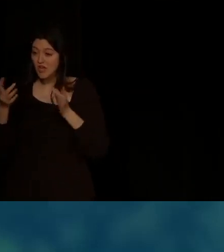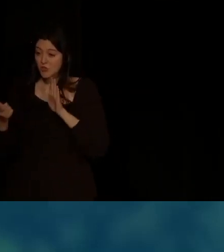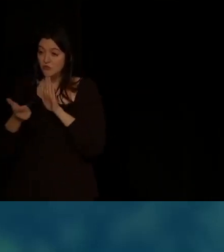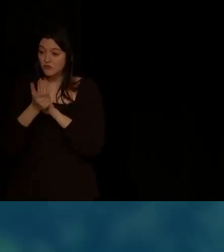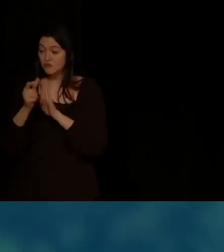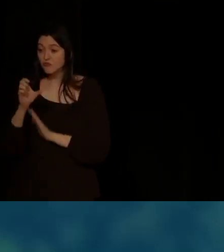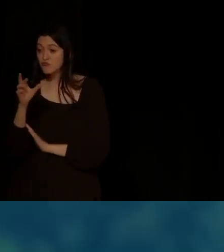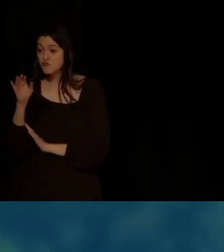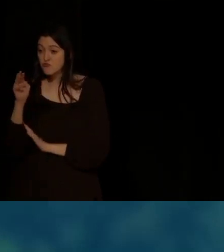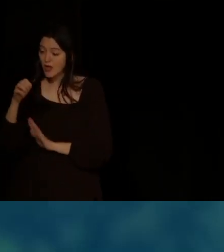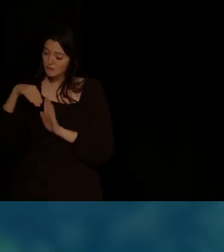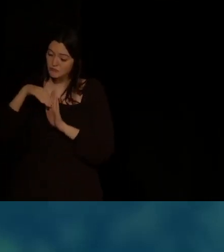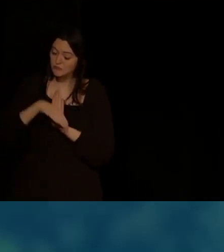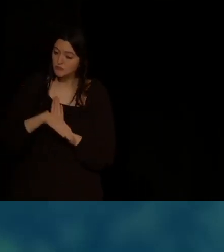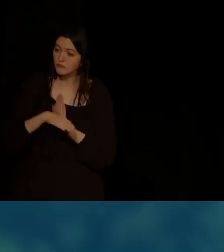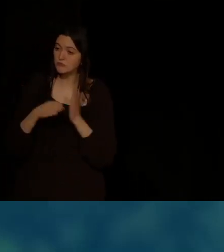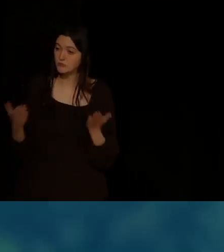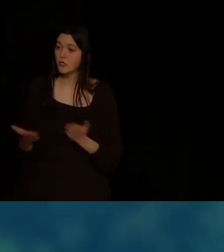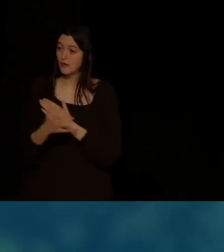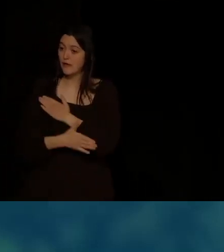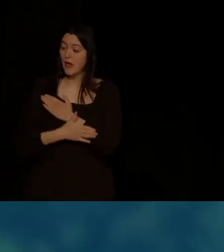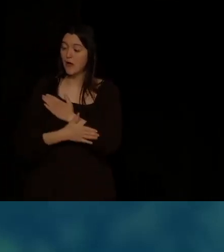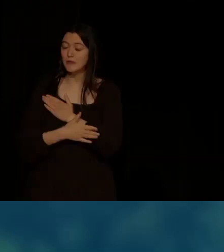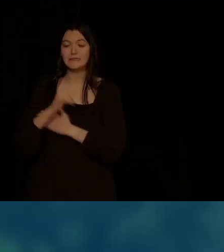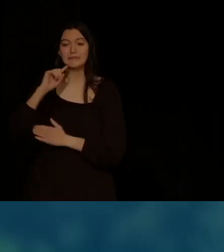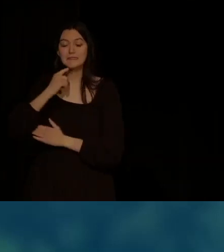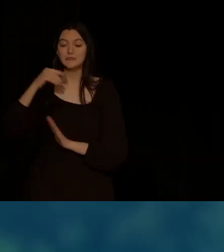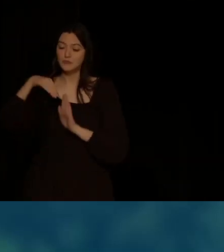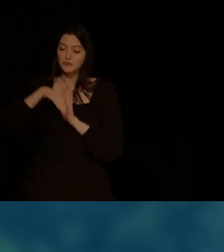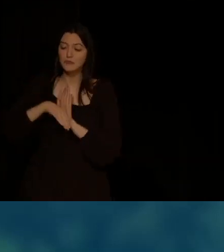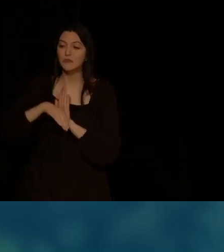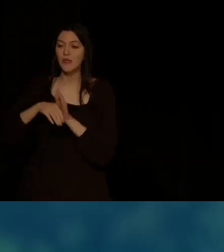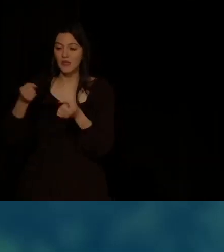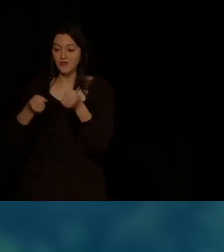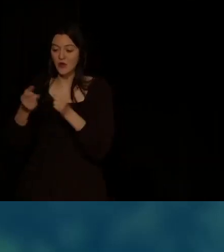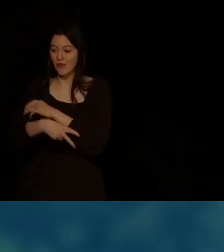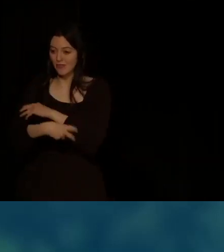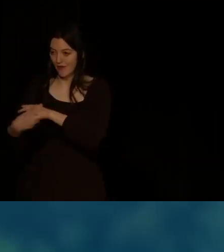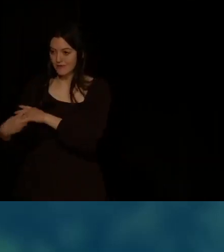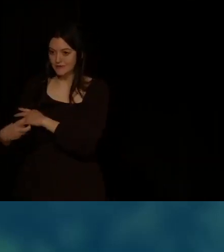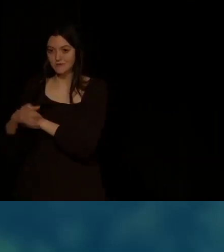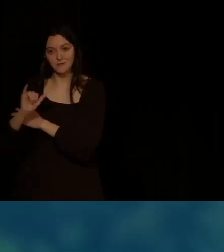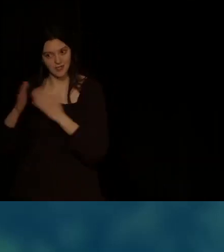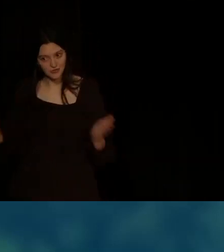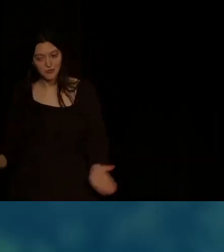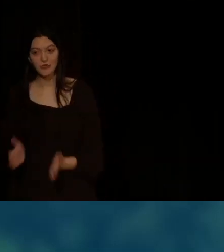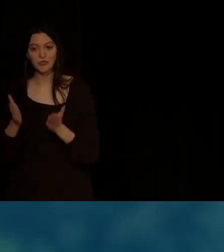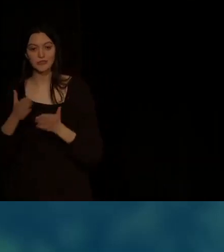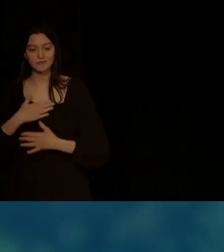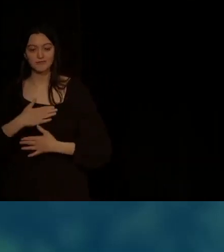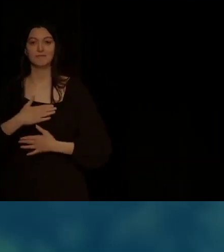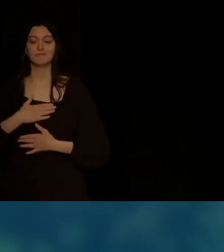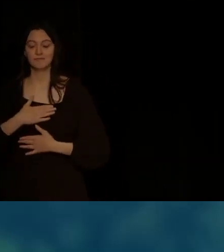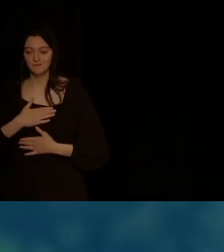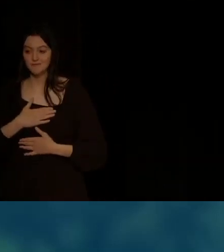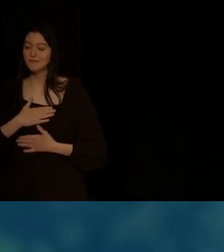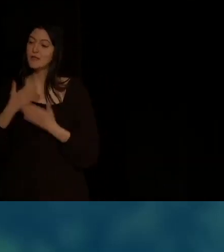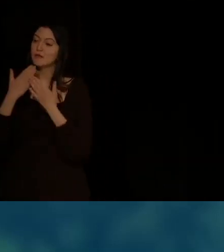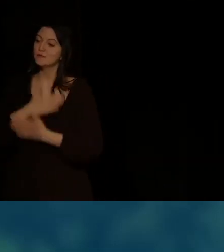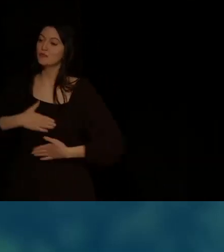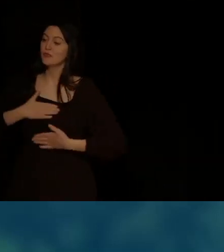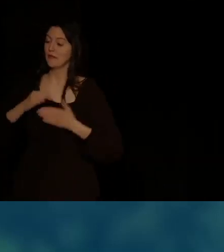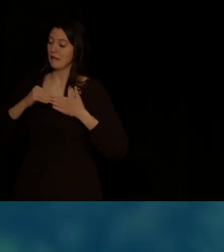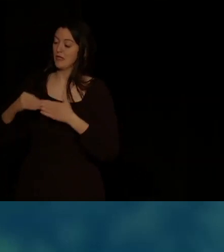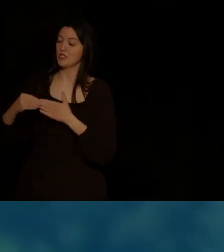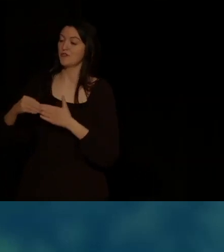Louis County, and there's been a significant drop in vehicle thefts. That's encouraging. And I appreciate the leadership of